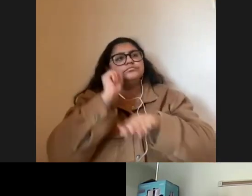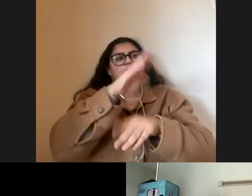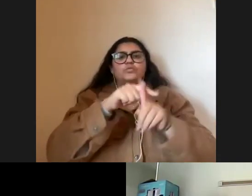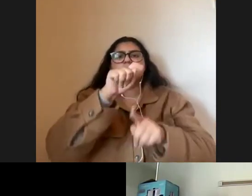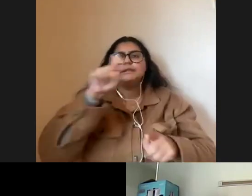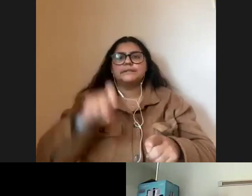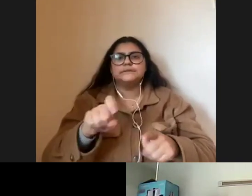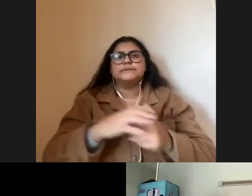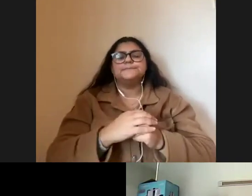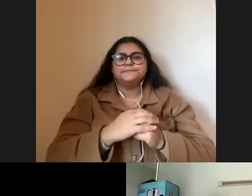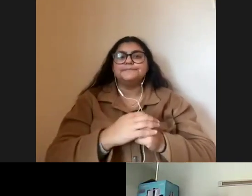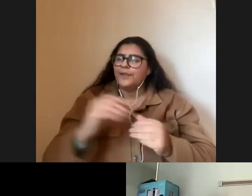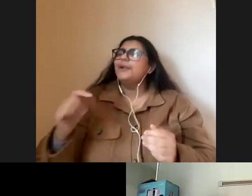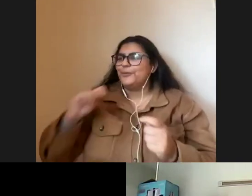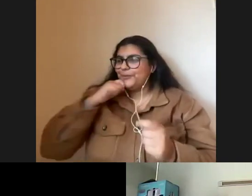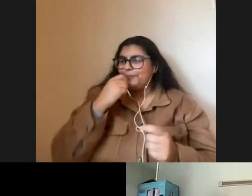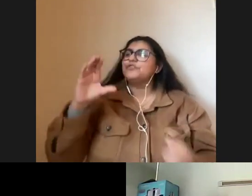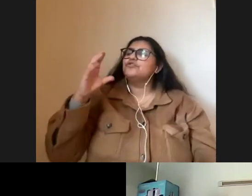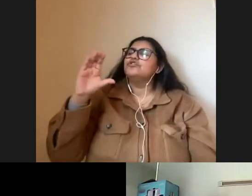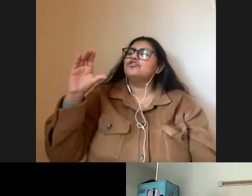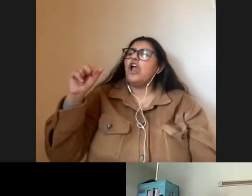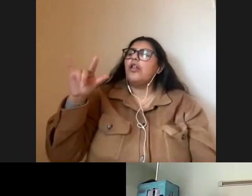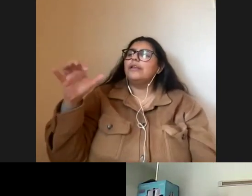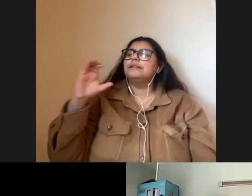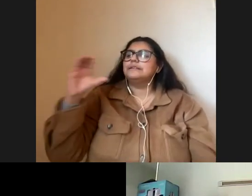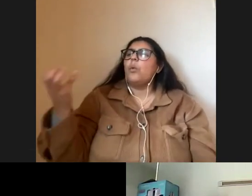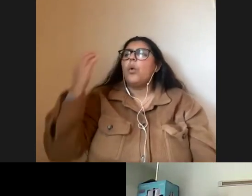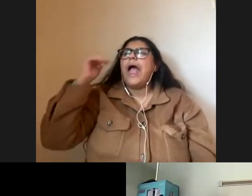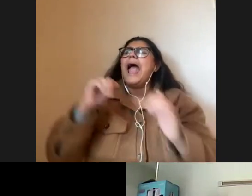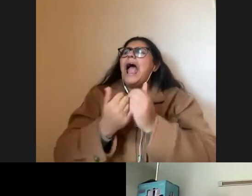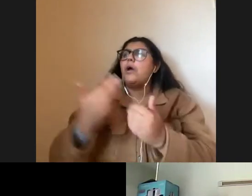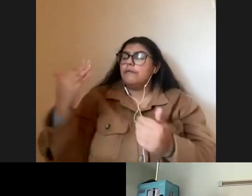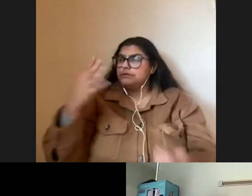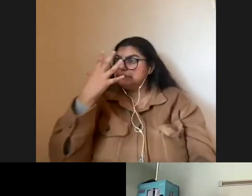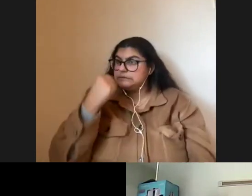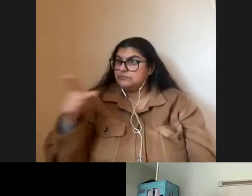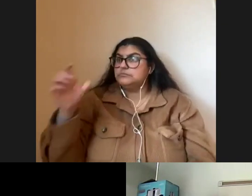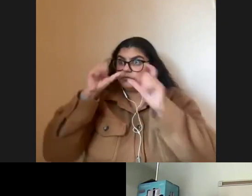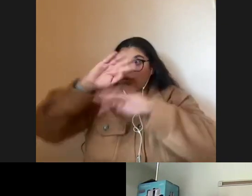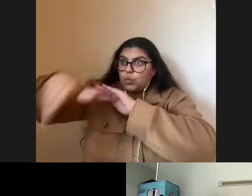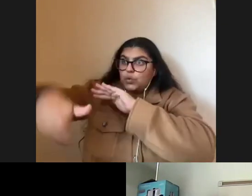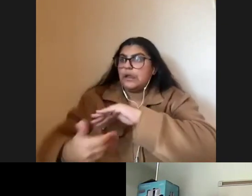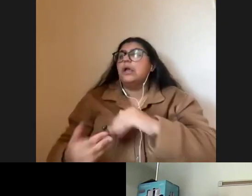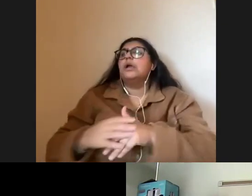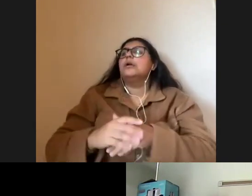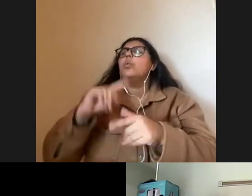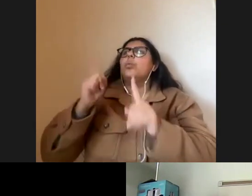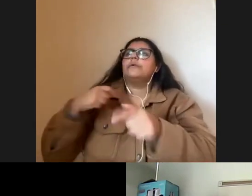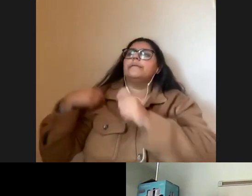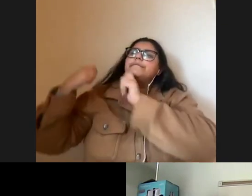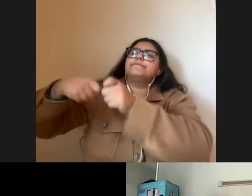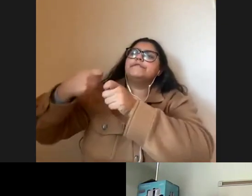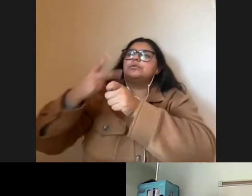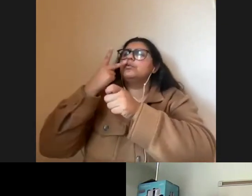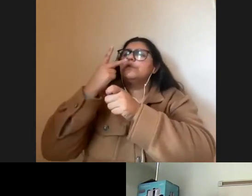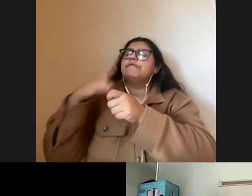Sweet. Charlie C would like to know, how do fish sleep? Are they nocturnal? Whenever I go fishing, they only seem alert early